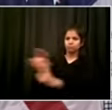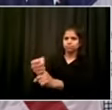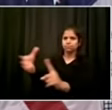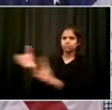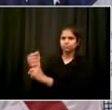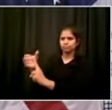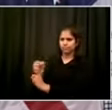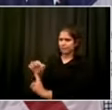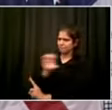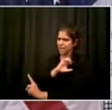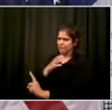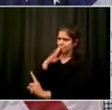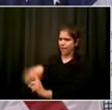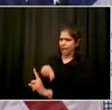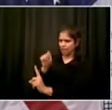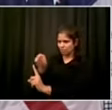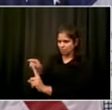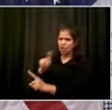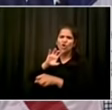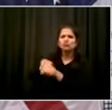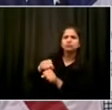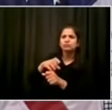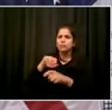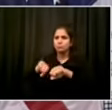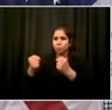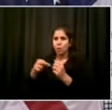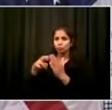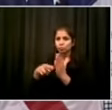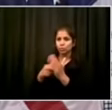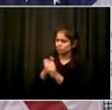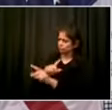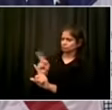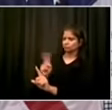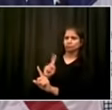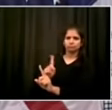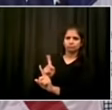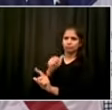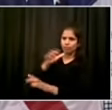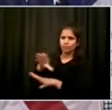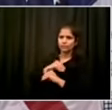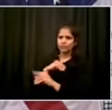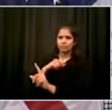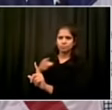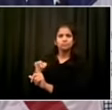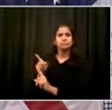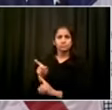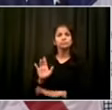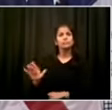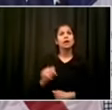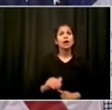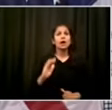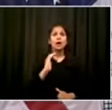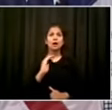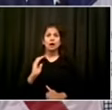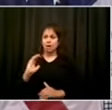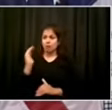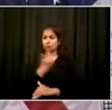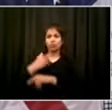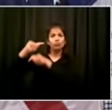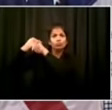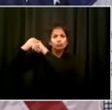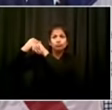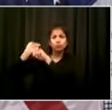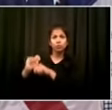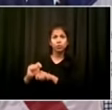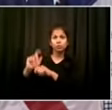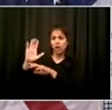a tradition that must change. You are starting to see that change. It is not enough yet, I want to be clear, but you're starting to see it, even